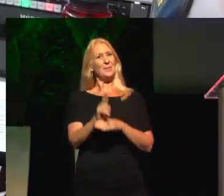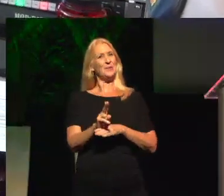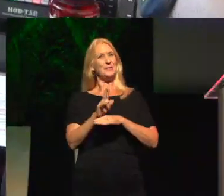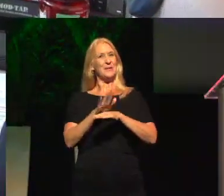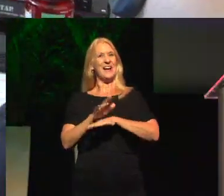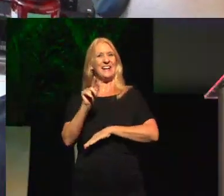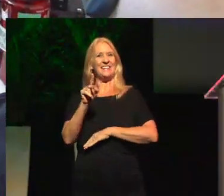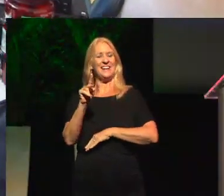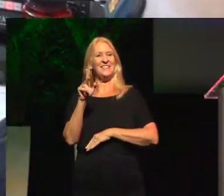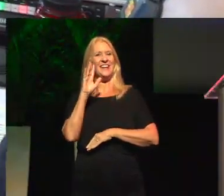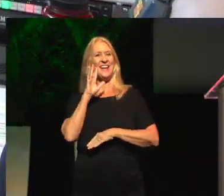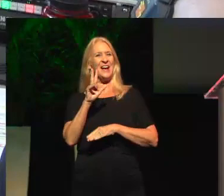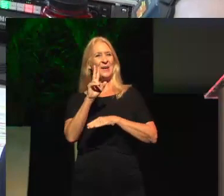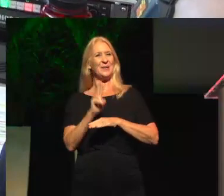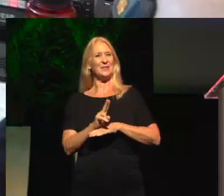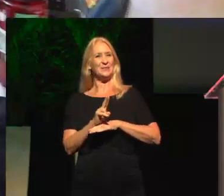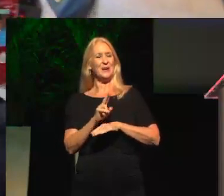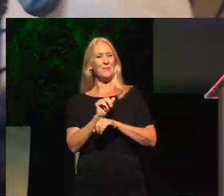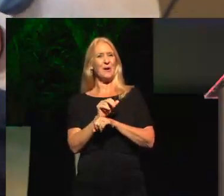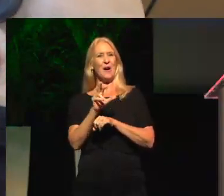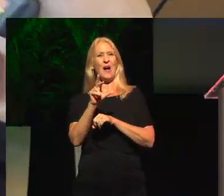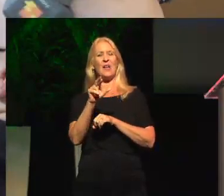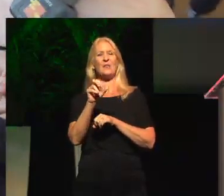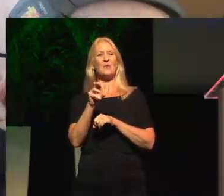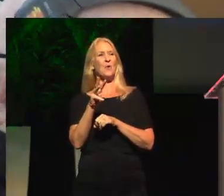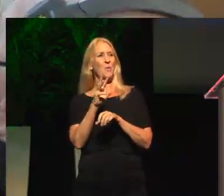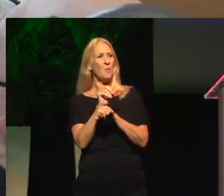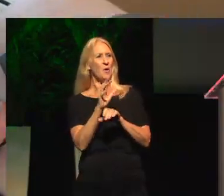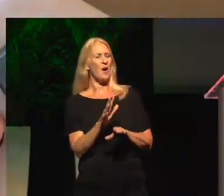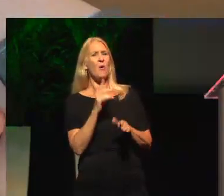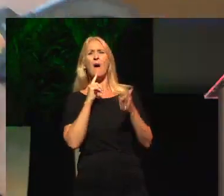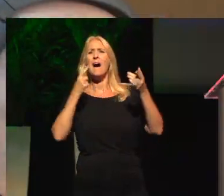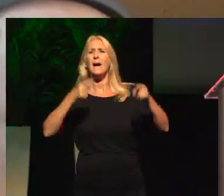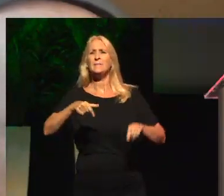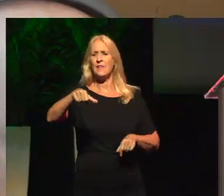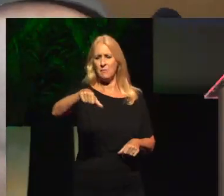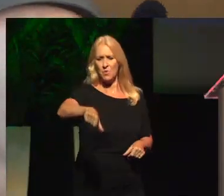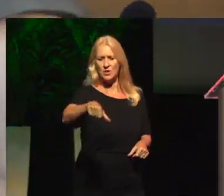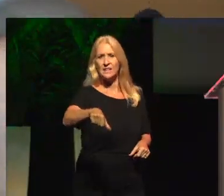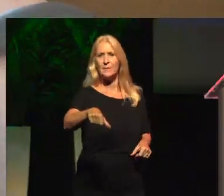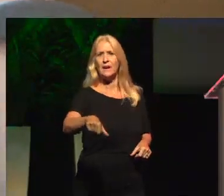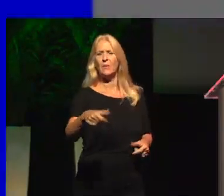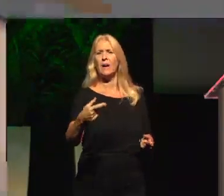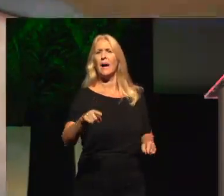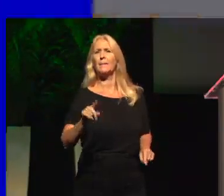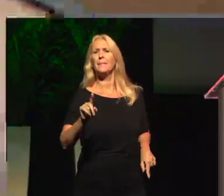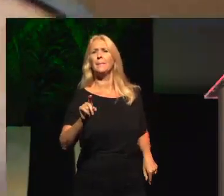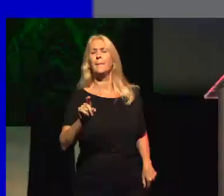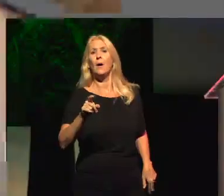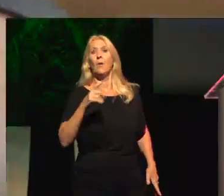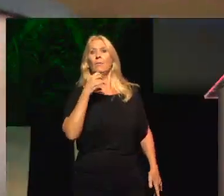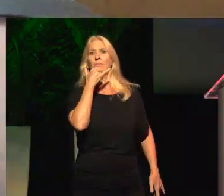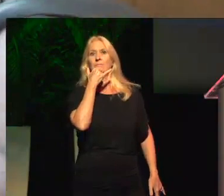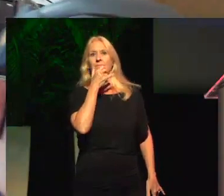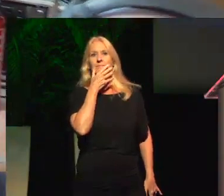fact, why don't you guys let me help, right? I'll just, what happens if I press this button right there?